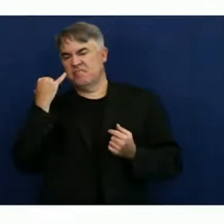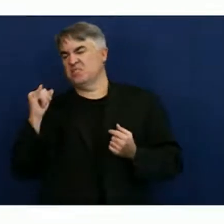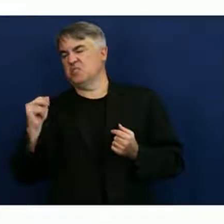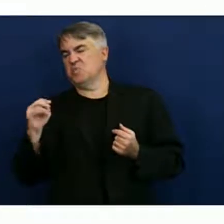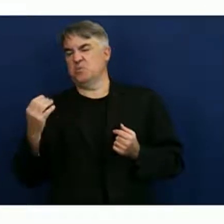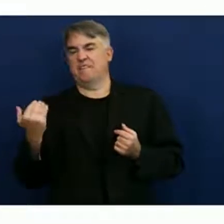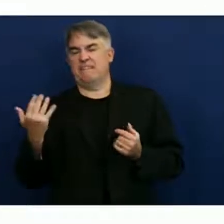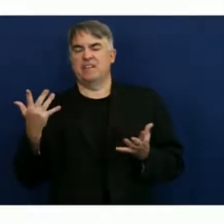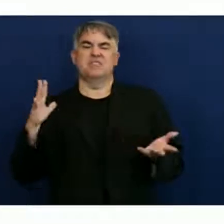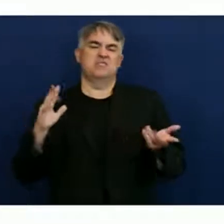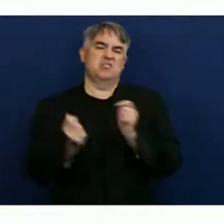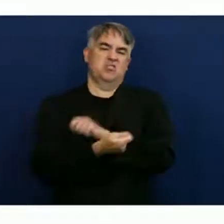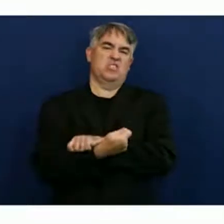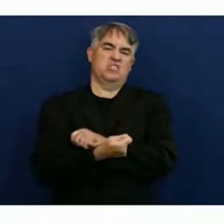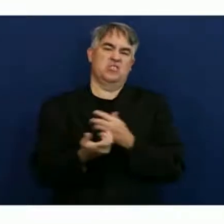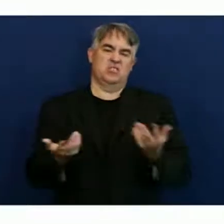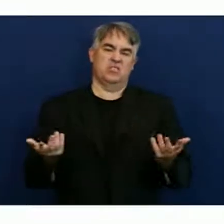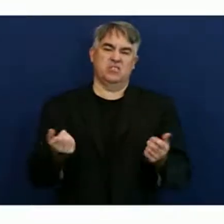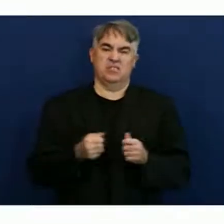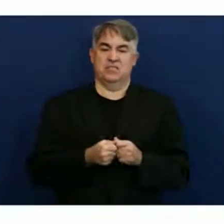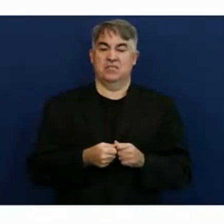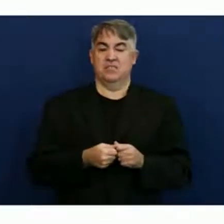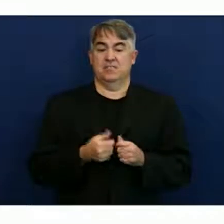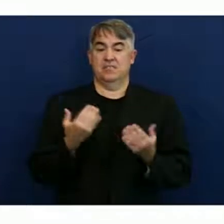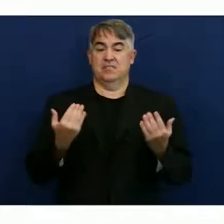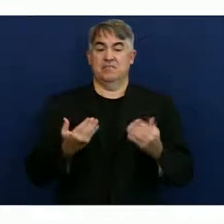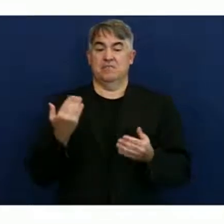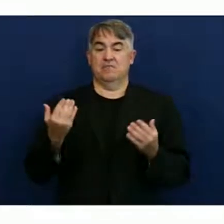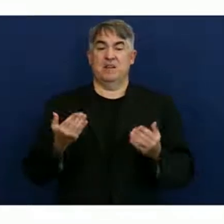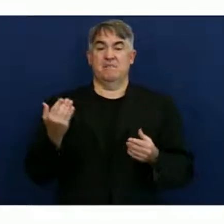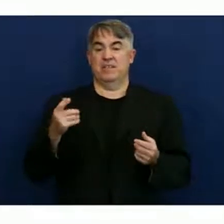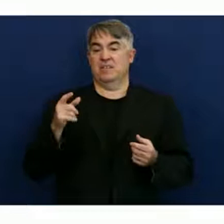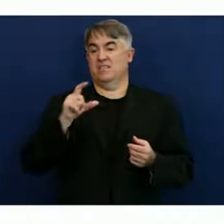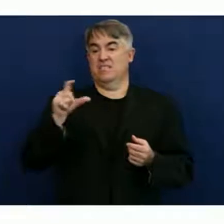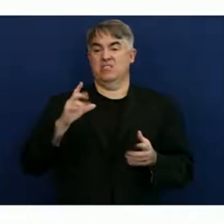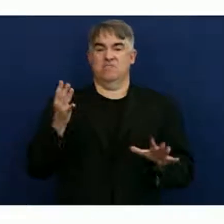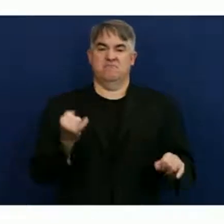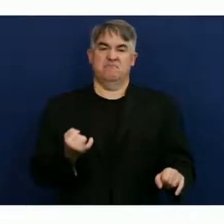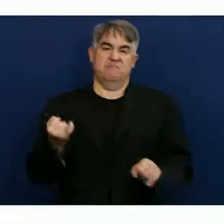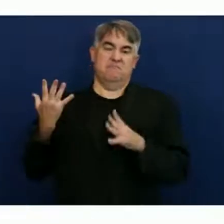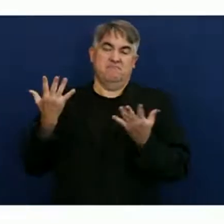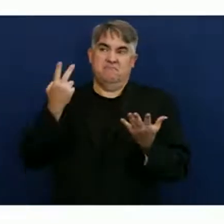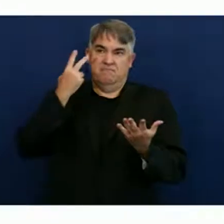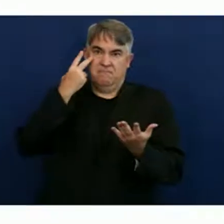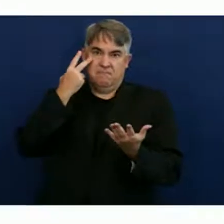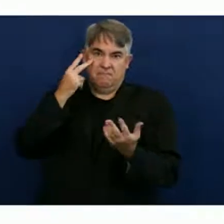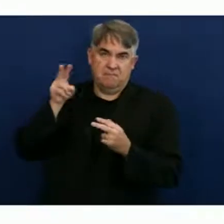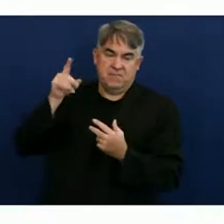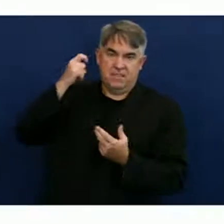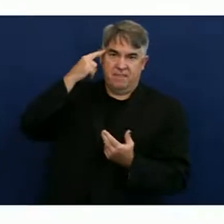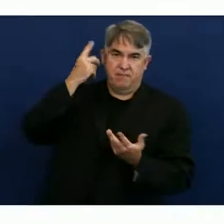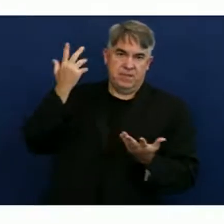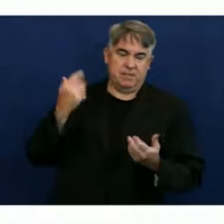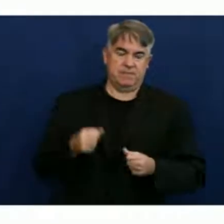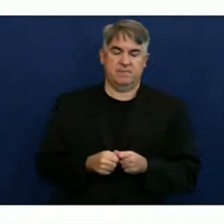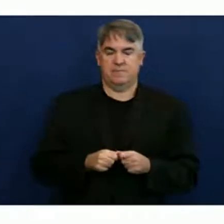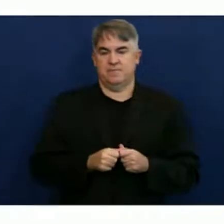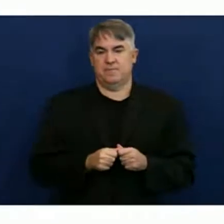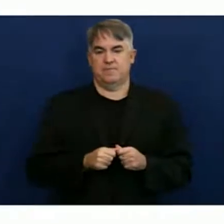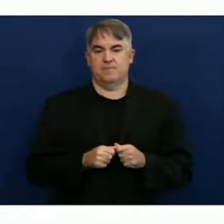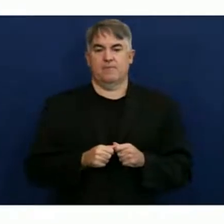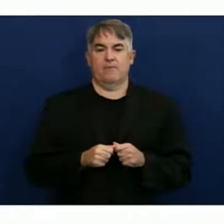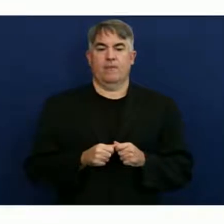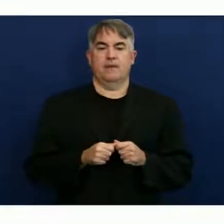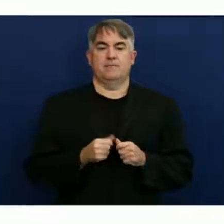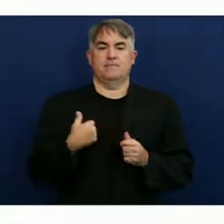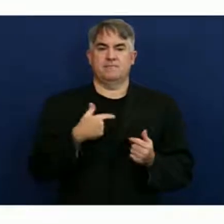to of the retiring the blueprint, the tiers, and moving forward. It is, again, highly unlikely we see any change in our tiering between now and then.